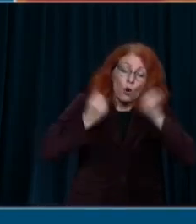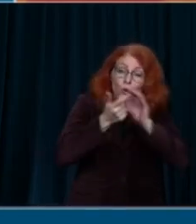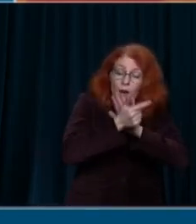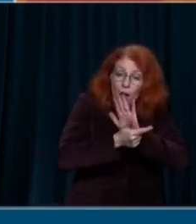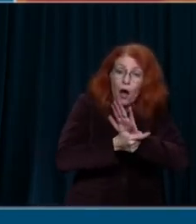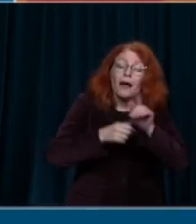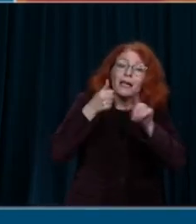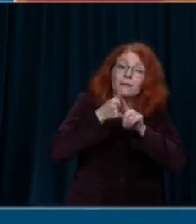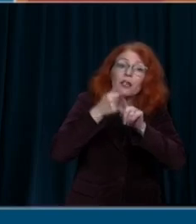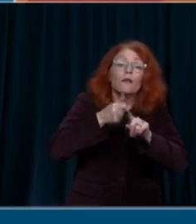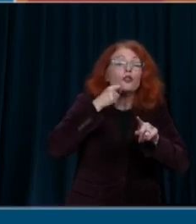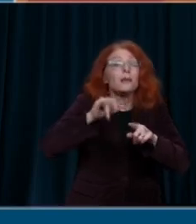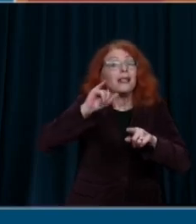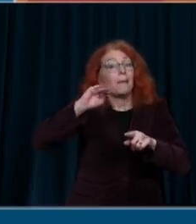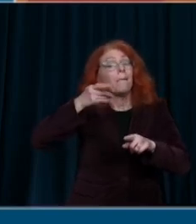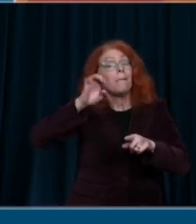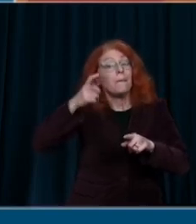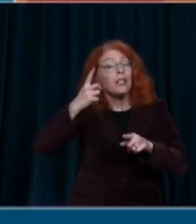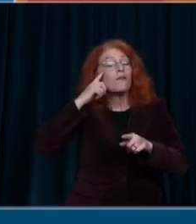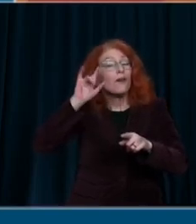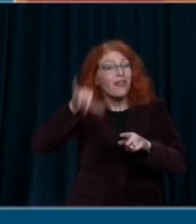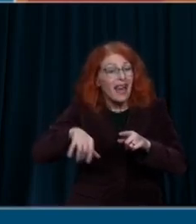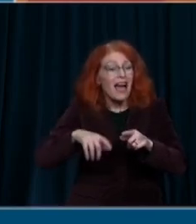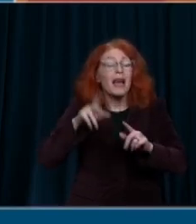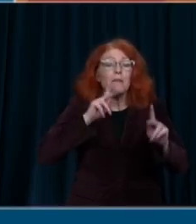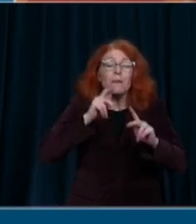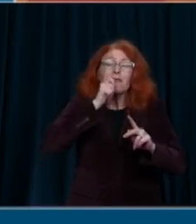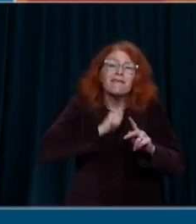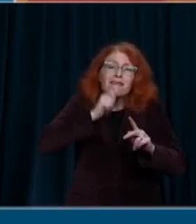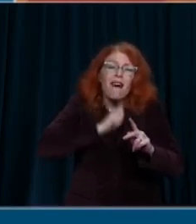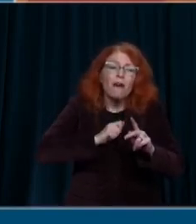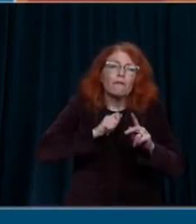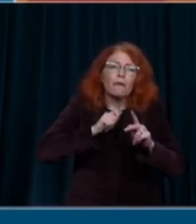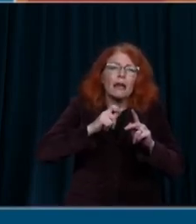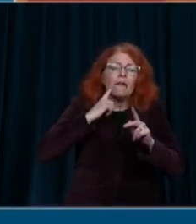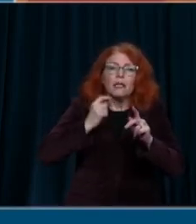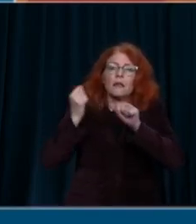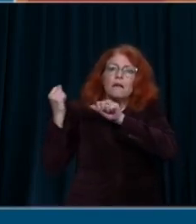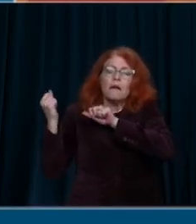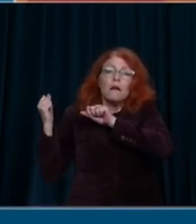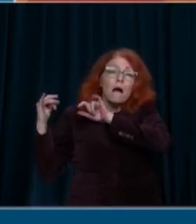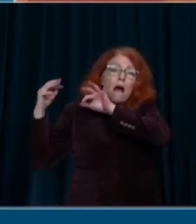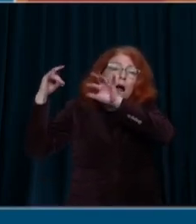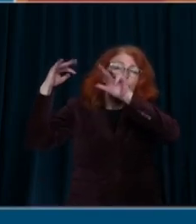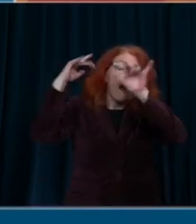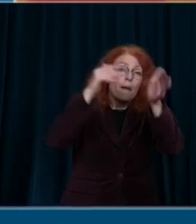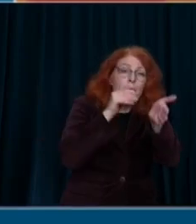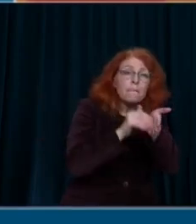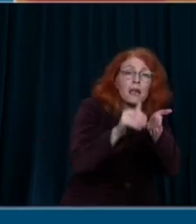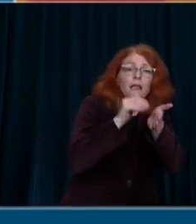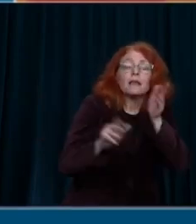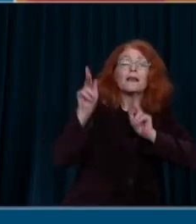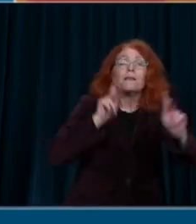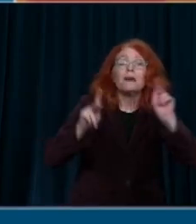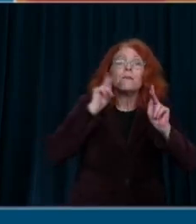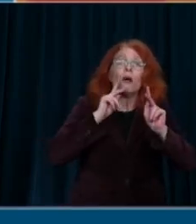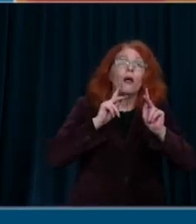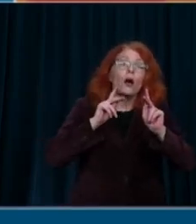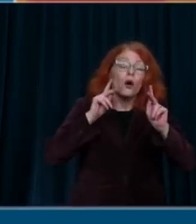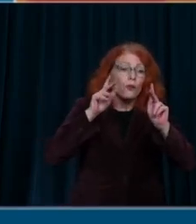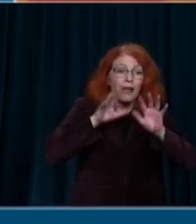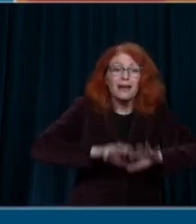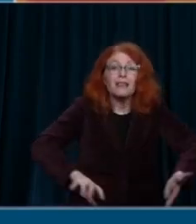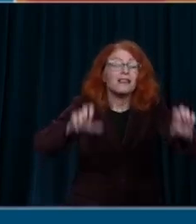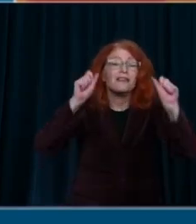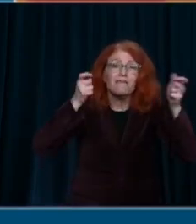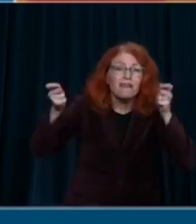he should be impeached for that. The American people are suffering behind this influx of millions of people who are overtaking their housing,